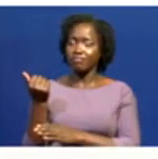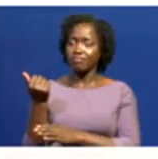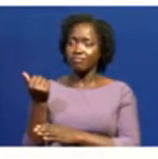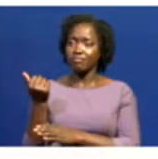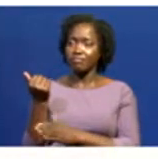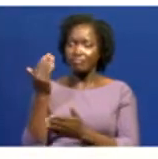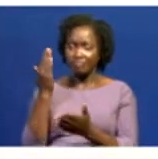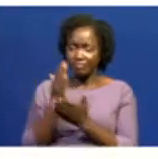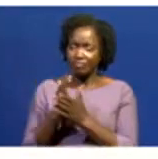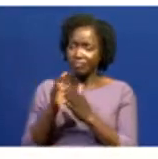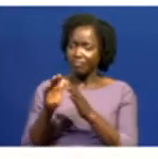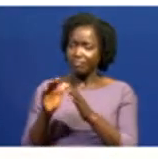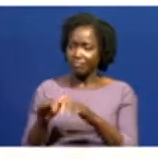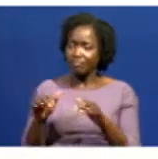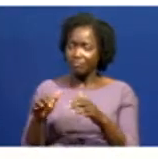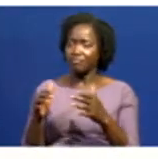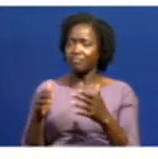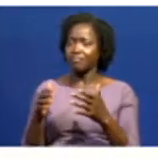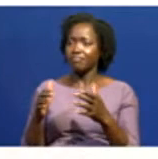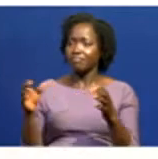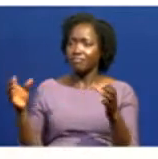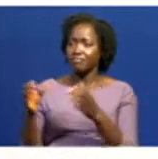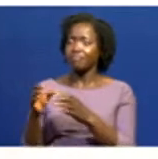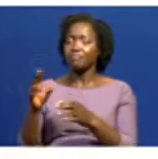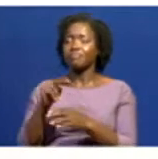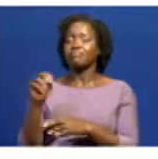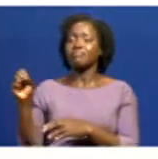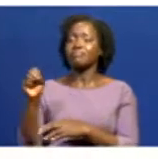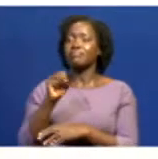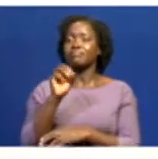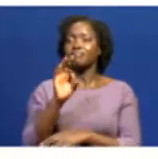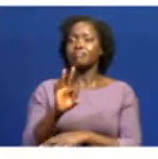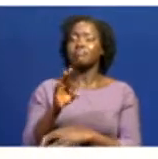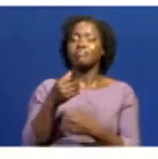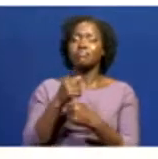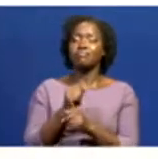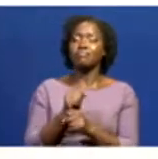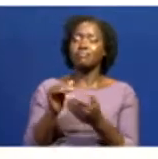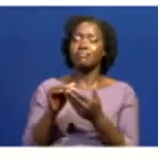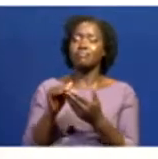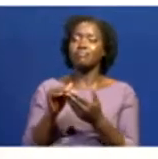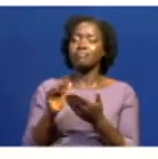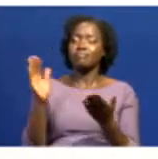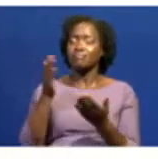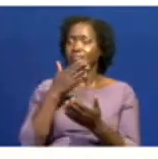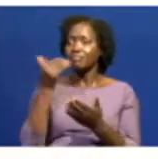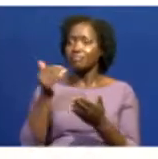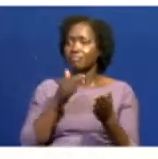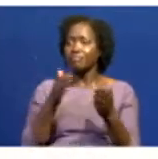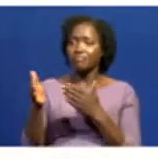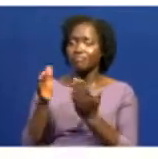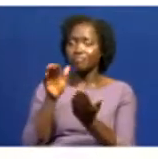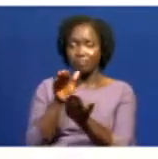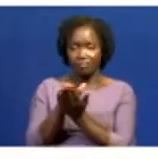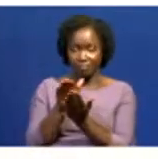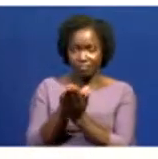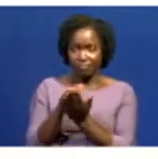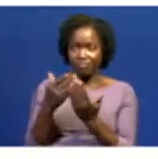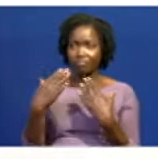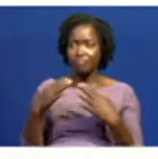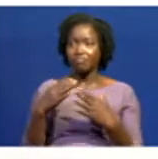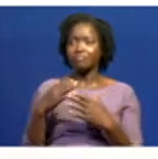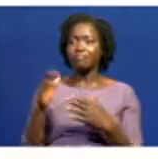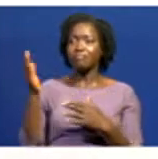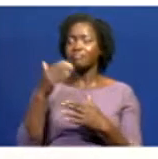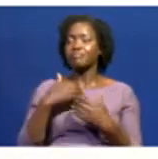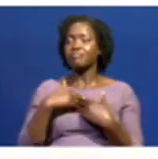The refunding of or the reorganization of NSSF has even made much better opportunity for saving for people who did not have